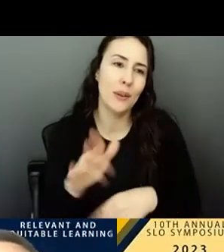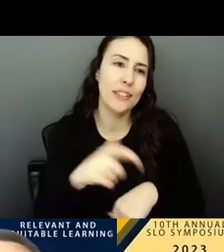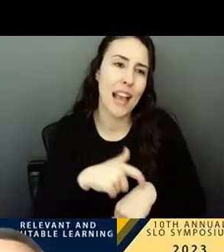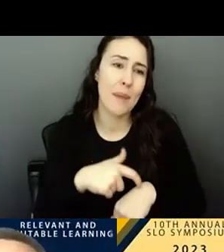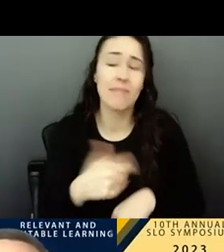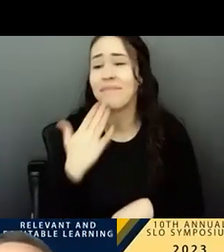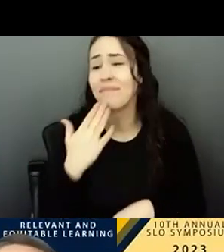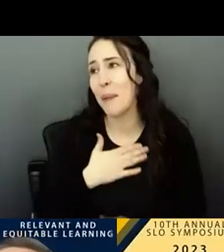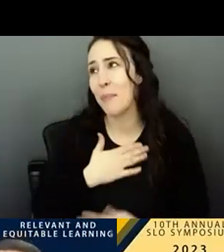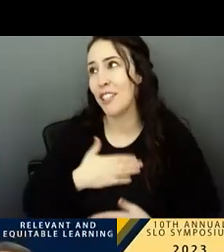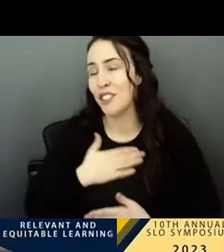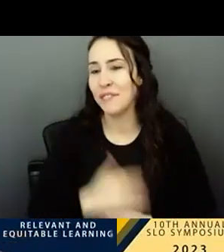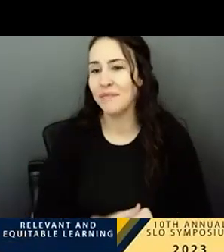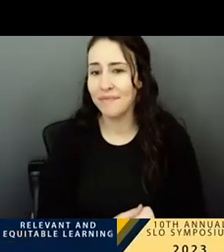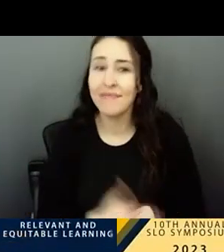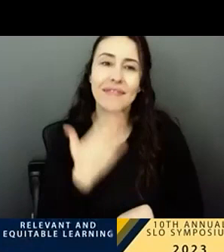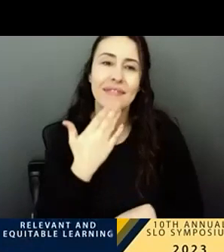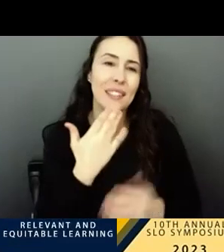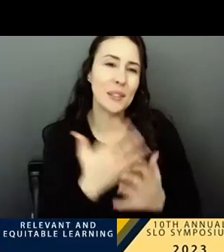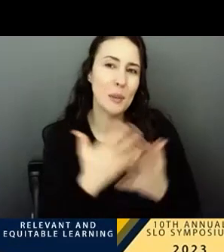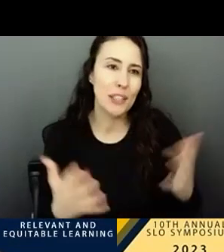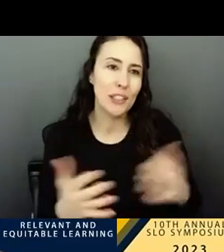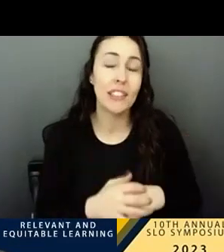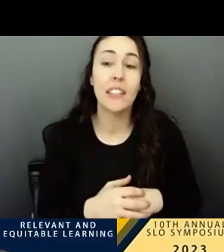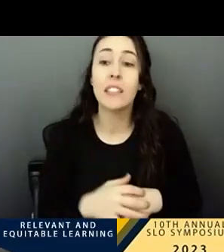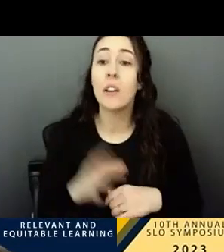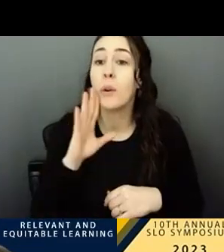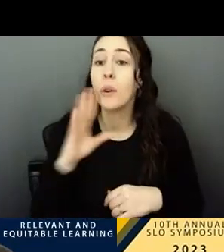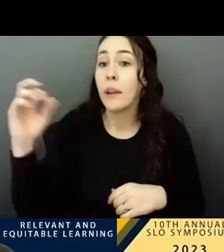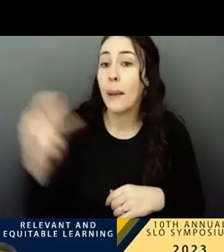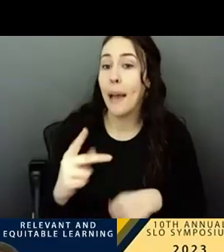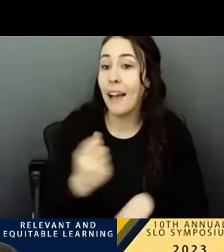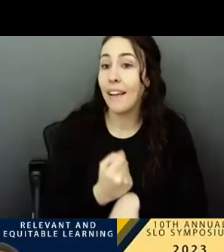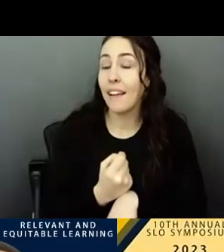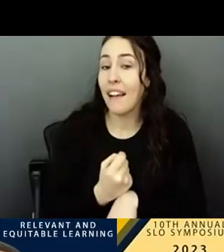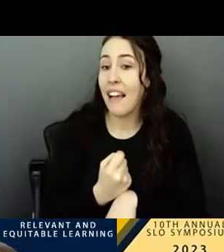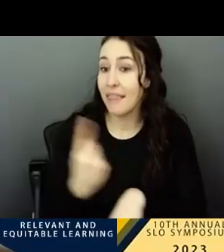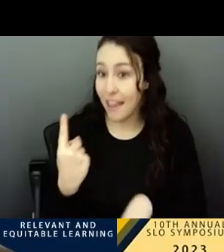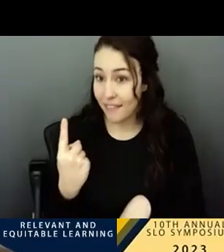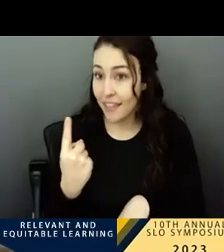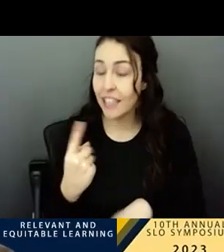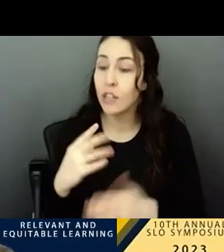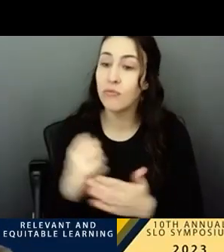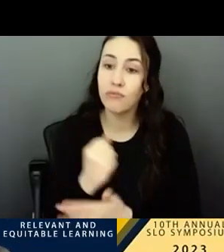It's my pleasure. Thank you so much. So we're back at 11. Take a few moments.